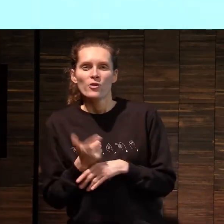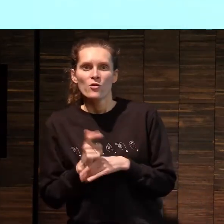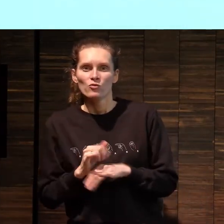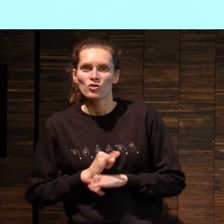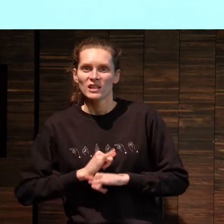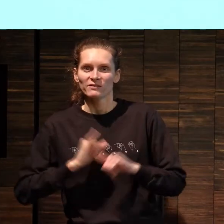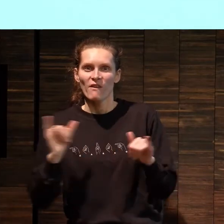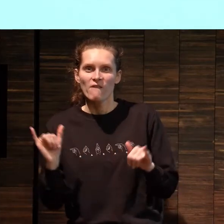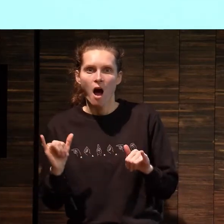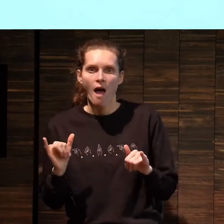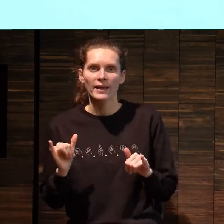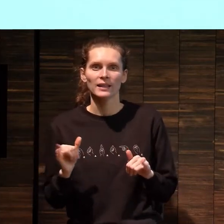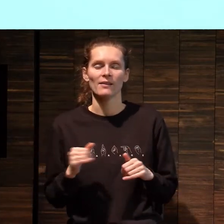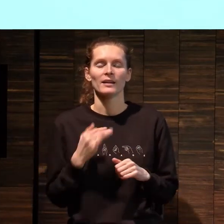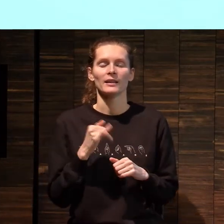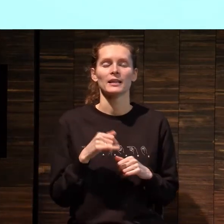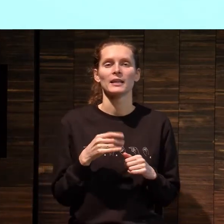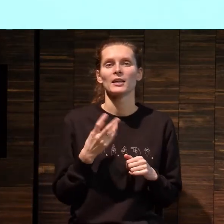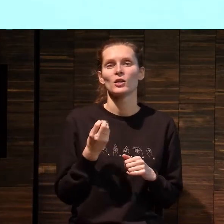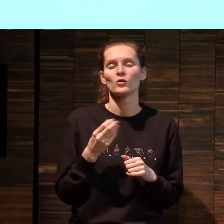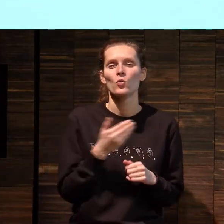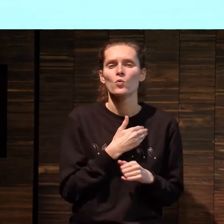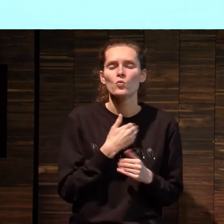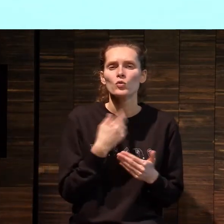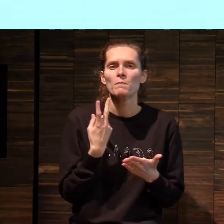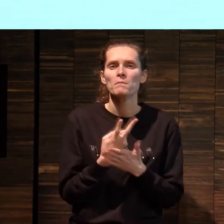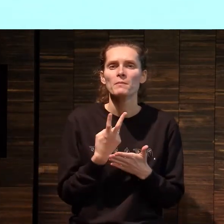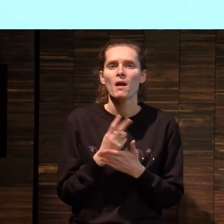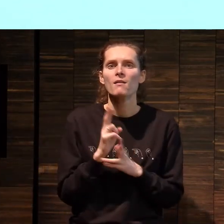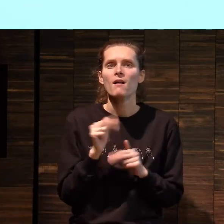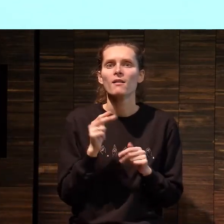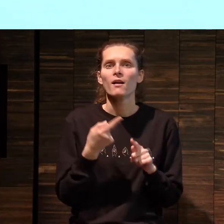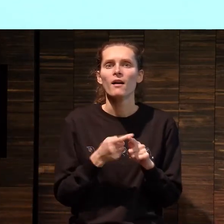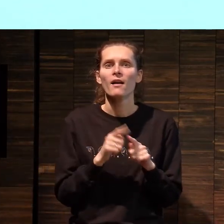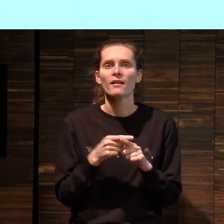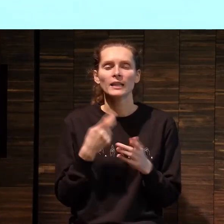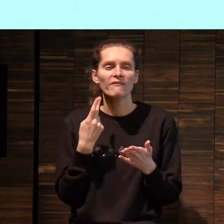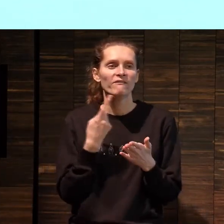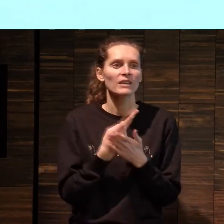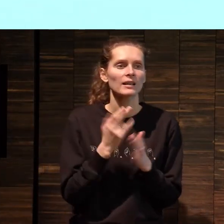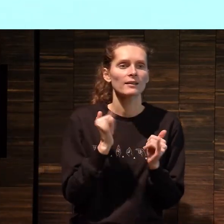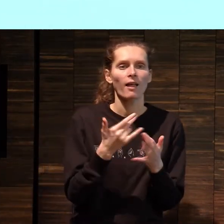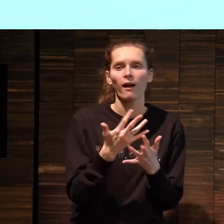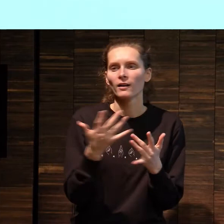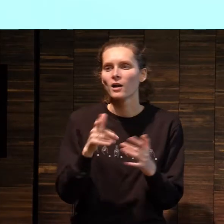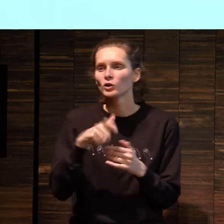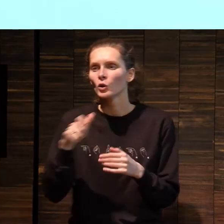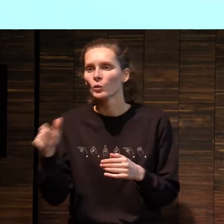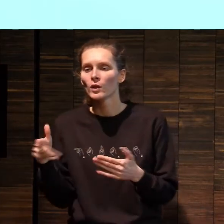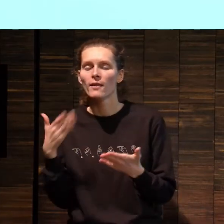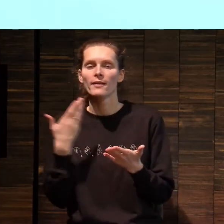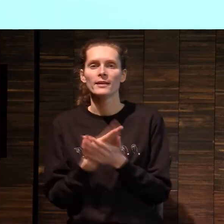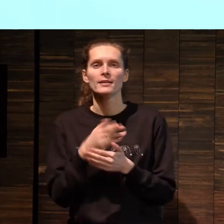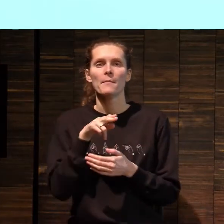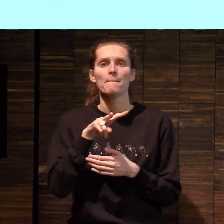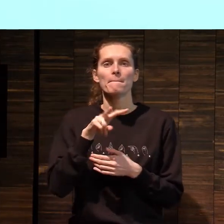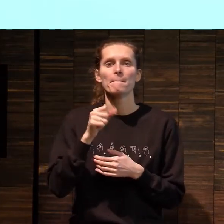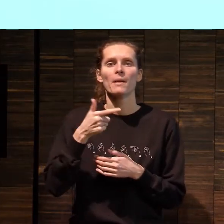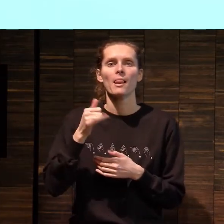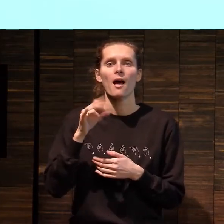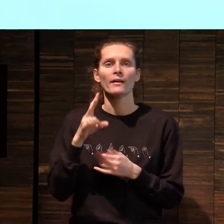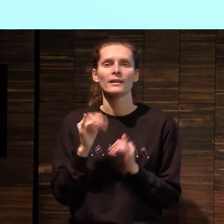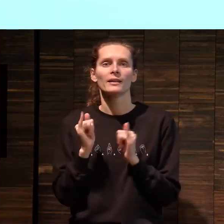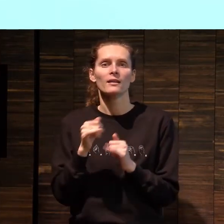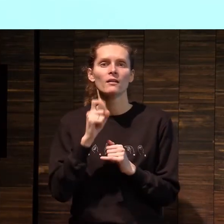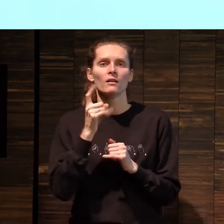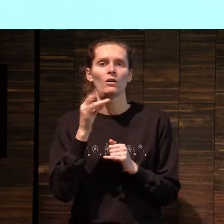It is great for empathy, and if you want to look like to see what